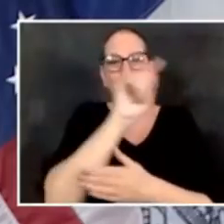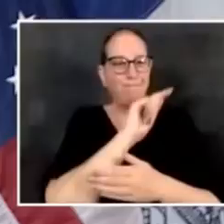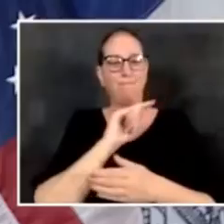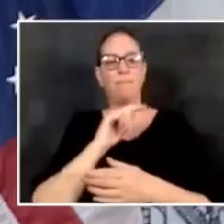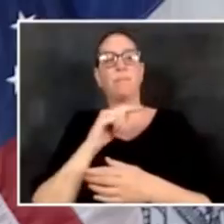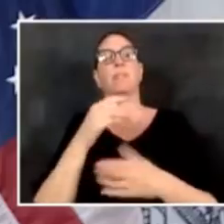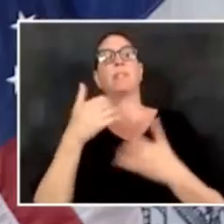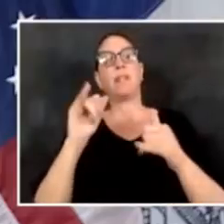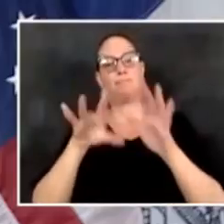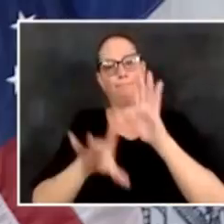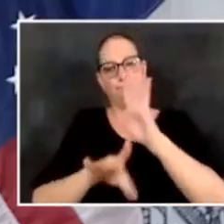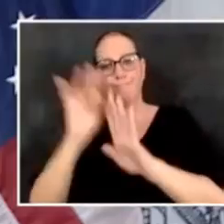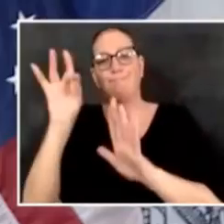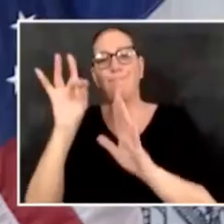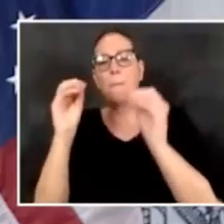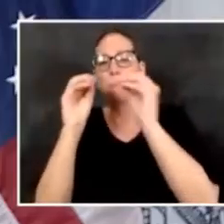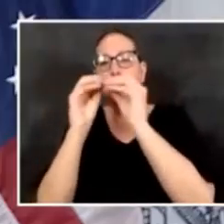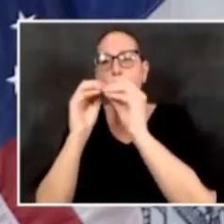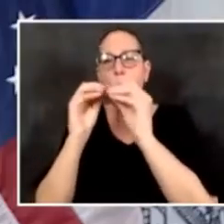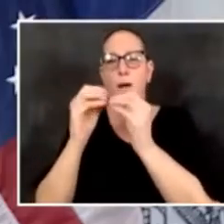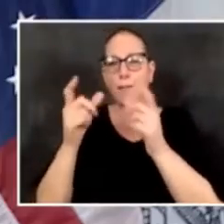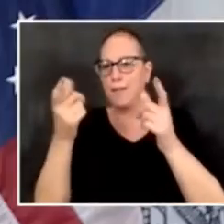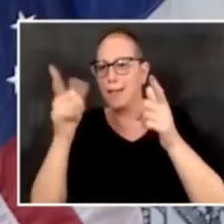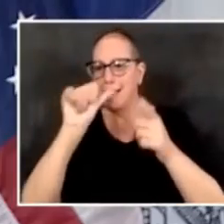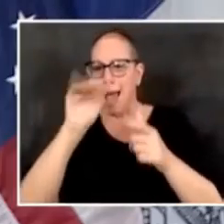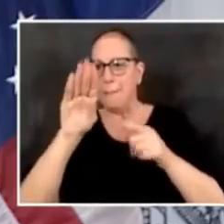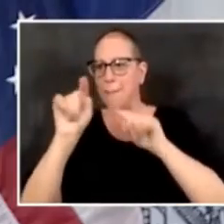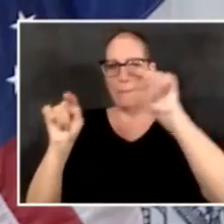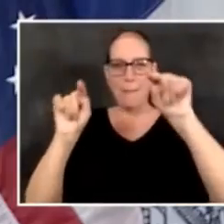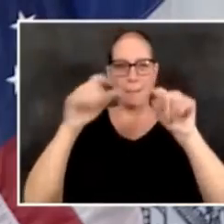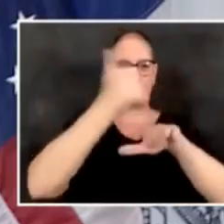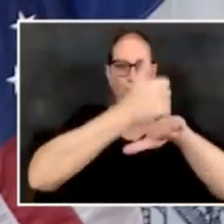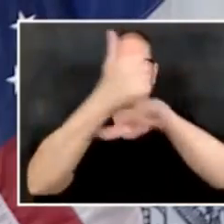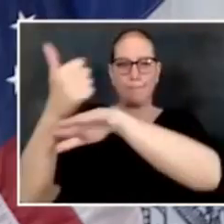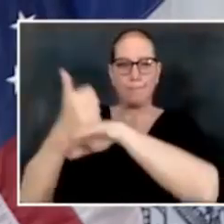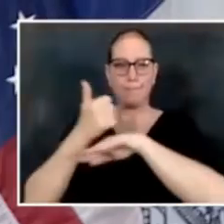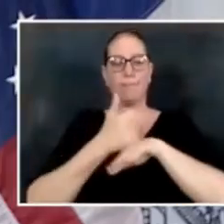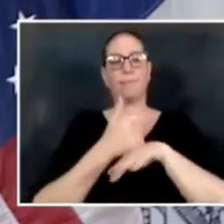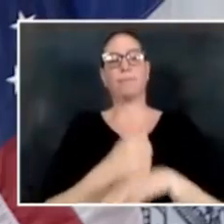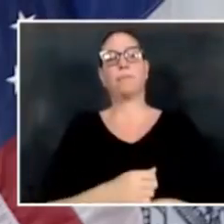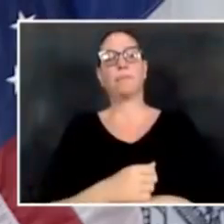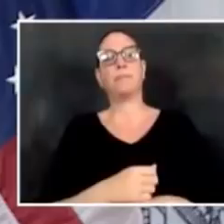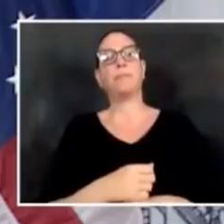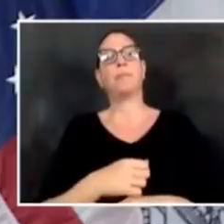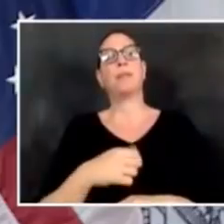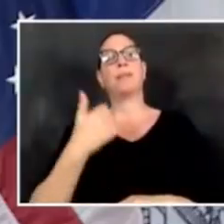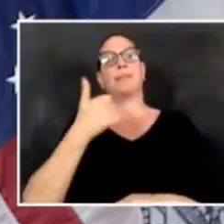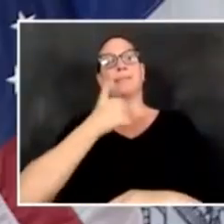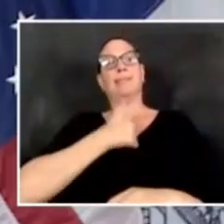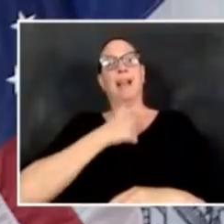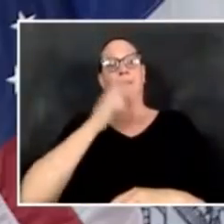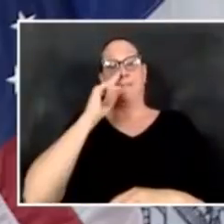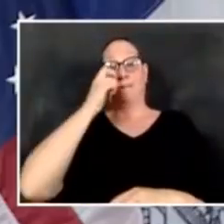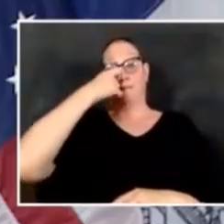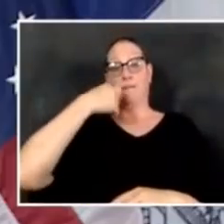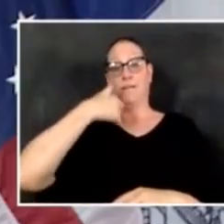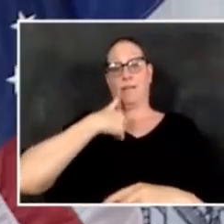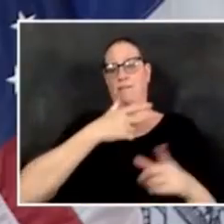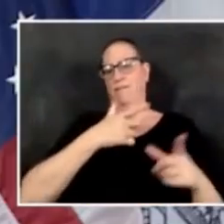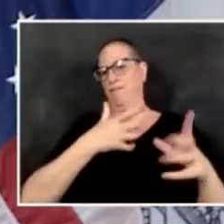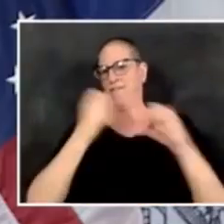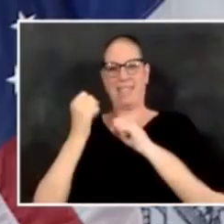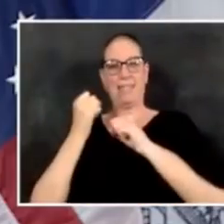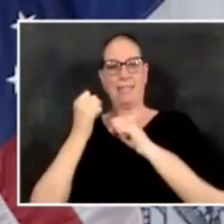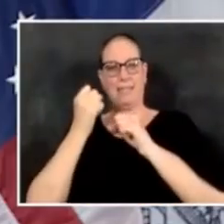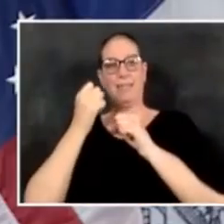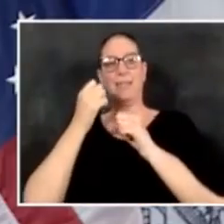as possible of them to handle the self-swab test because they're faster and they're easier, they're better for everyone involved, they're safer. We're making progress